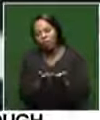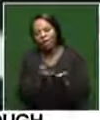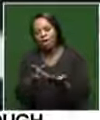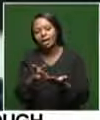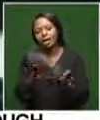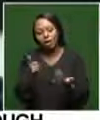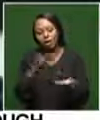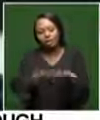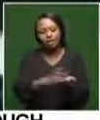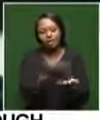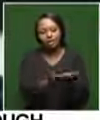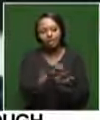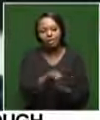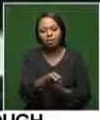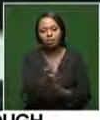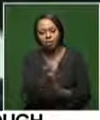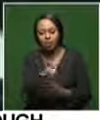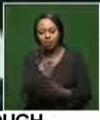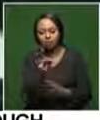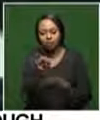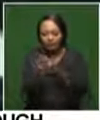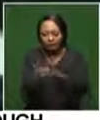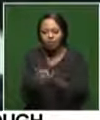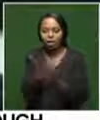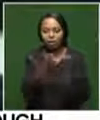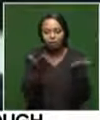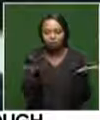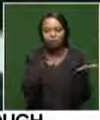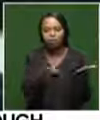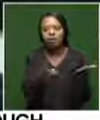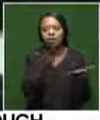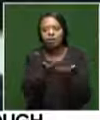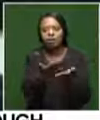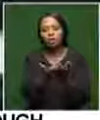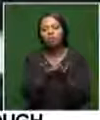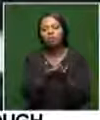So if you purchase the book, you can also